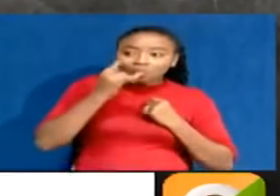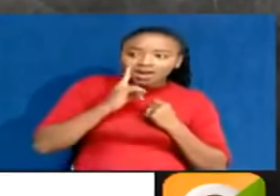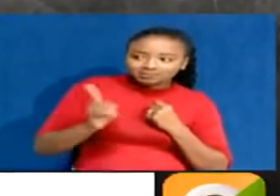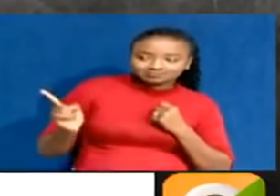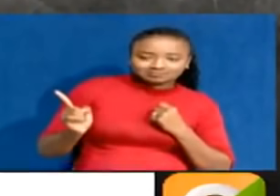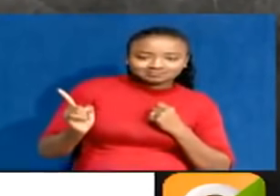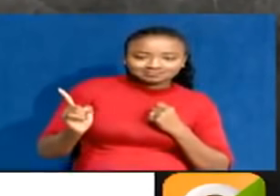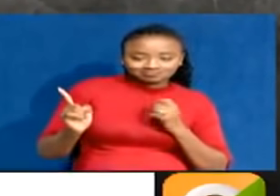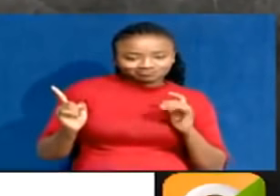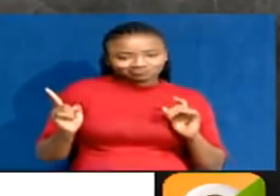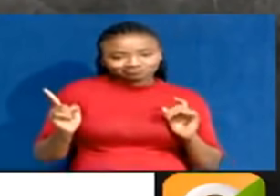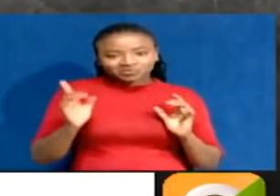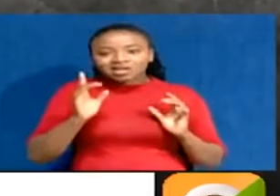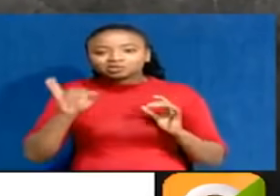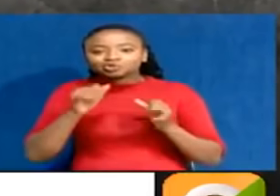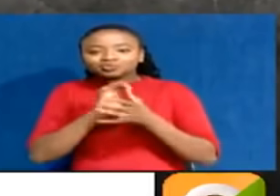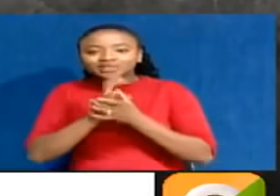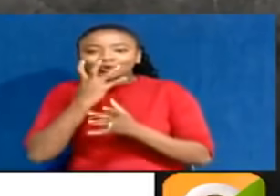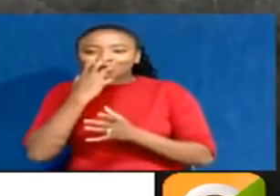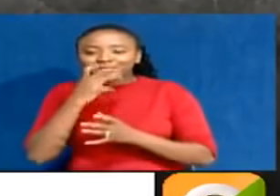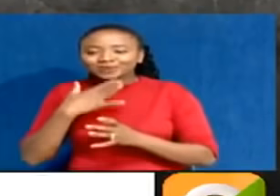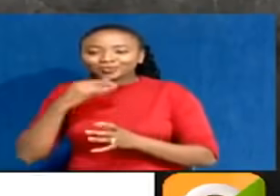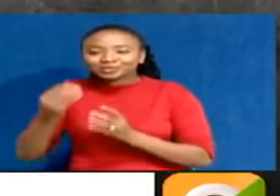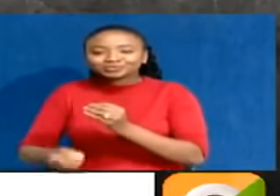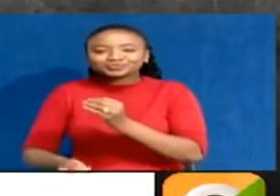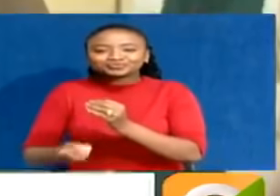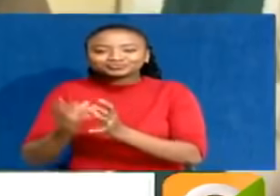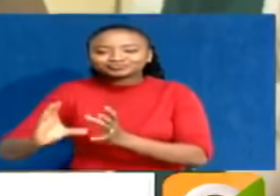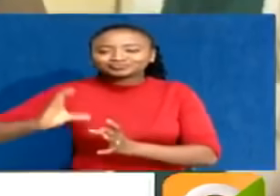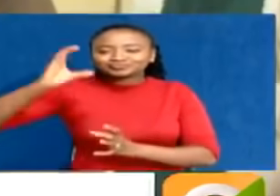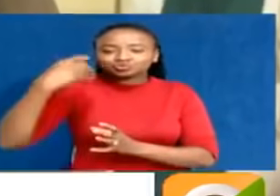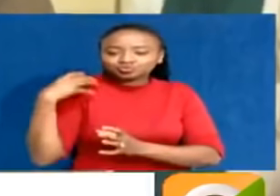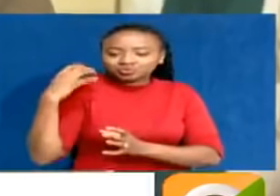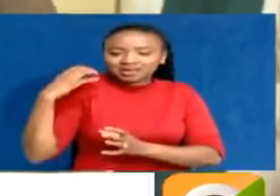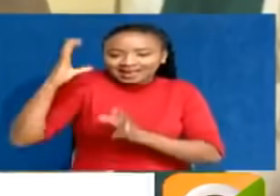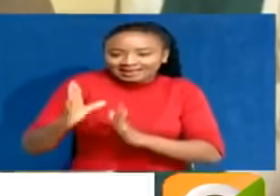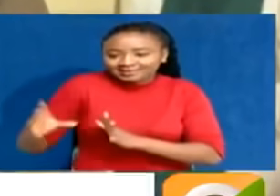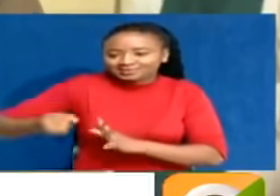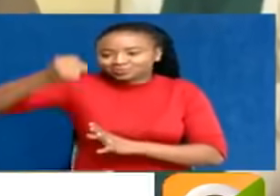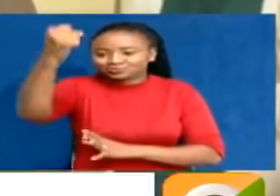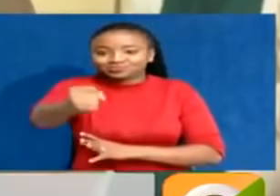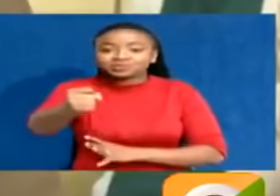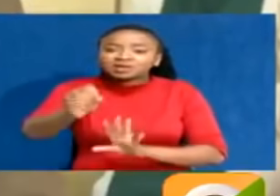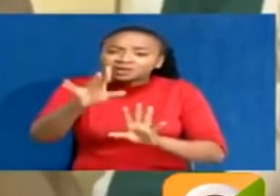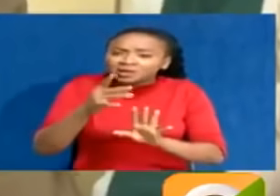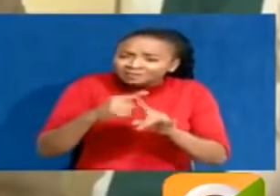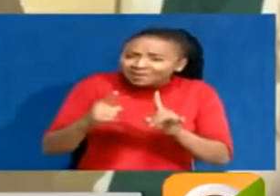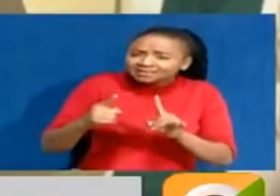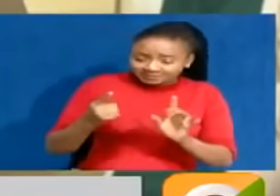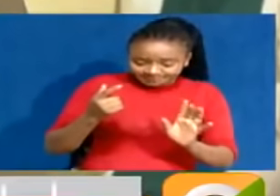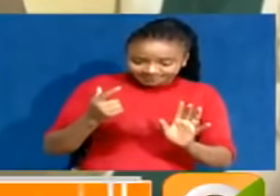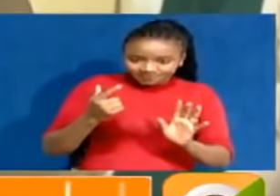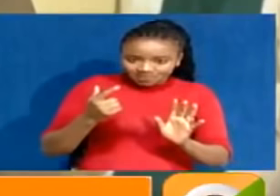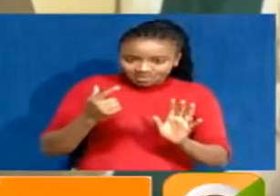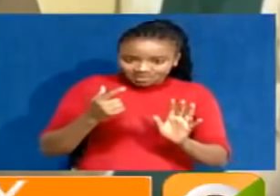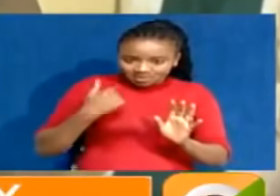alliance with ODM to field a single presidential candidate in 2022. We have a cooperation agreement between